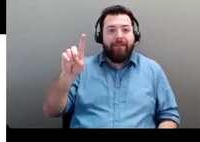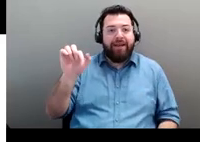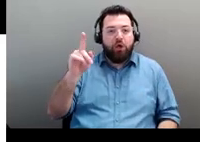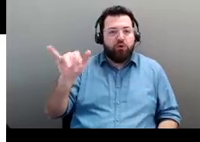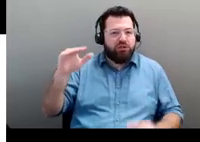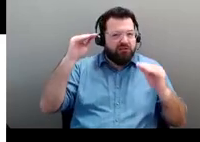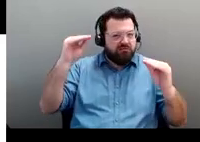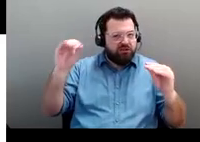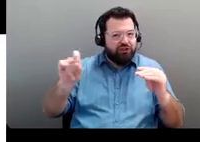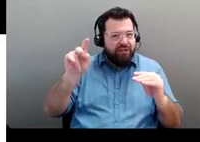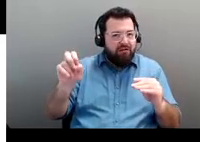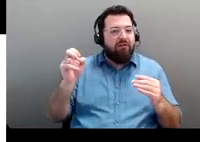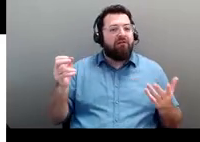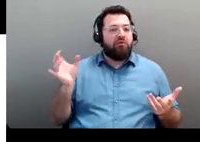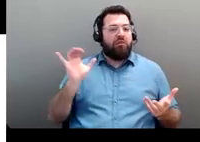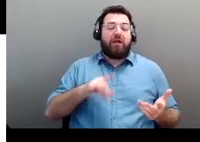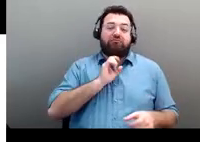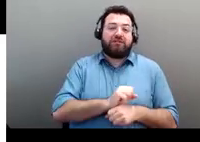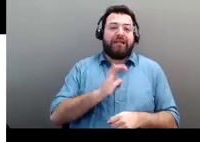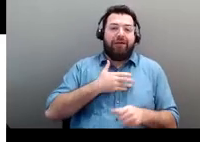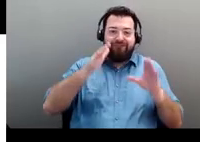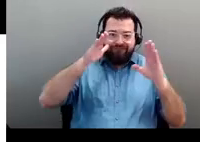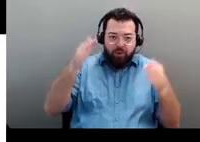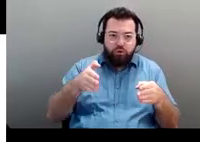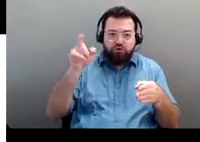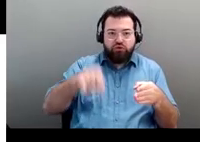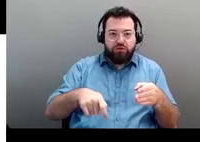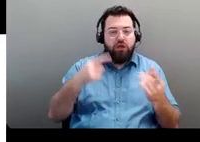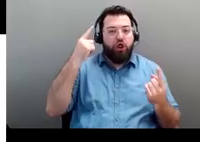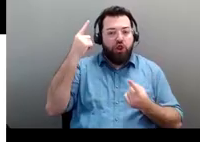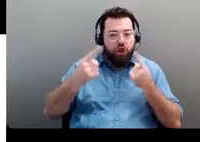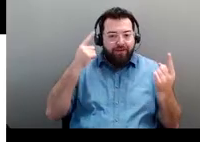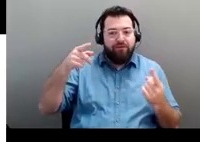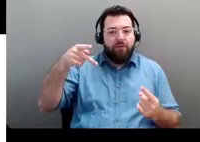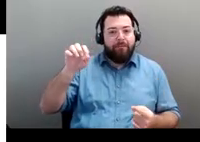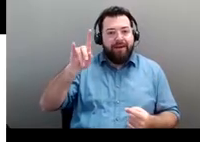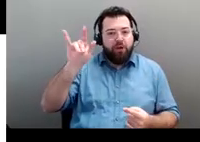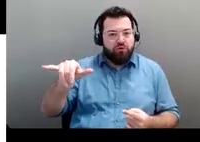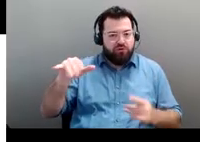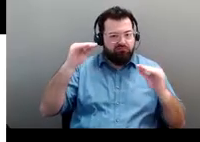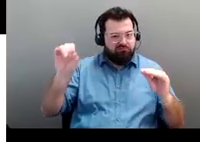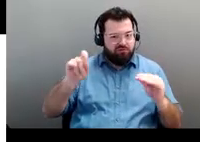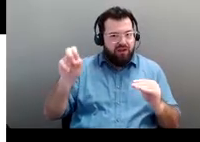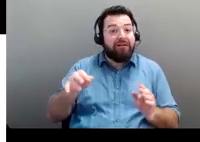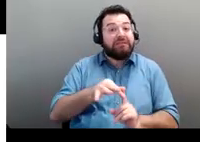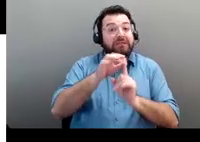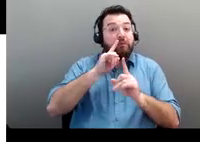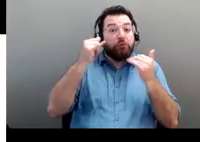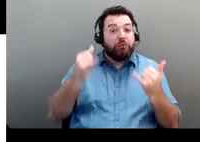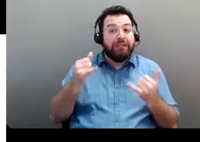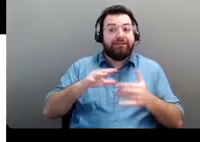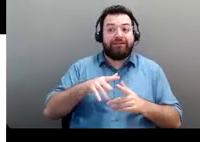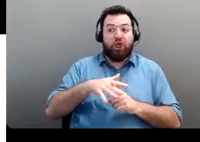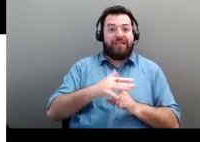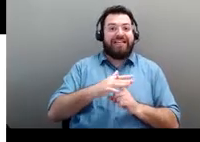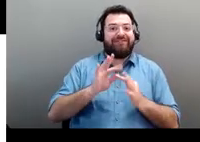I think that's really our focus. That really should be our focus, thoughtful pedagogy, especially in today's context with